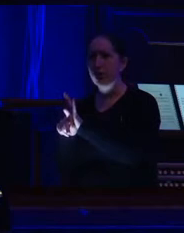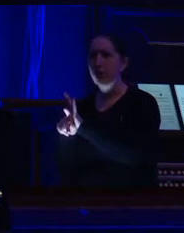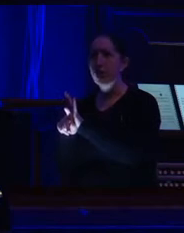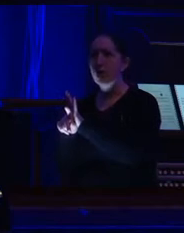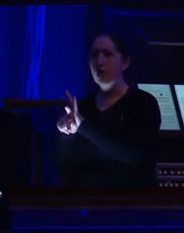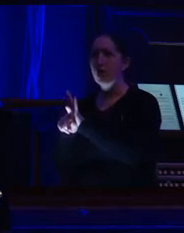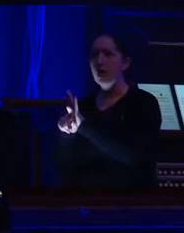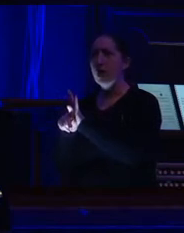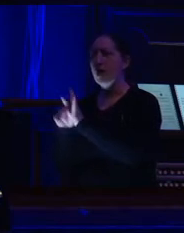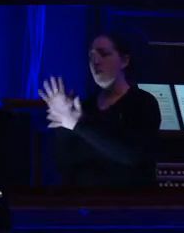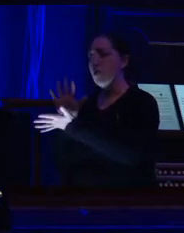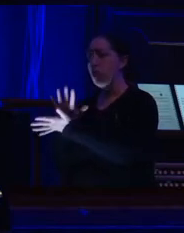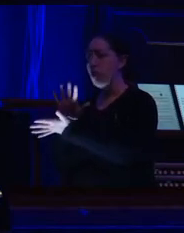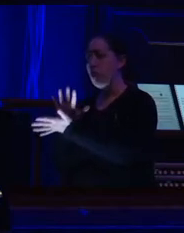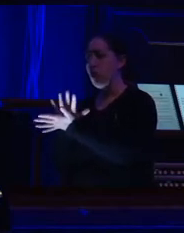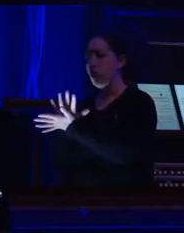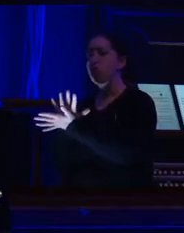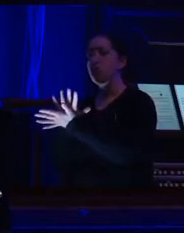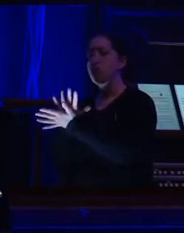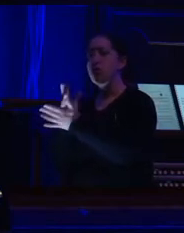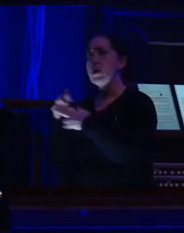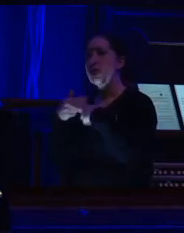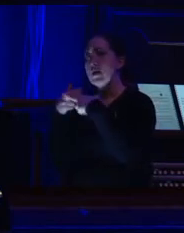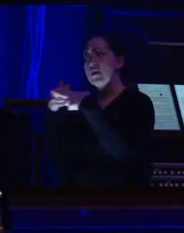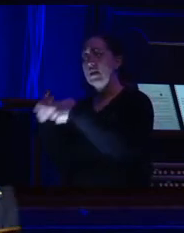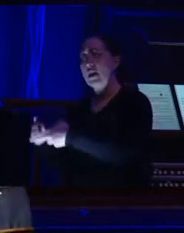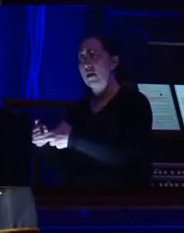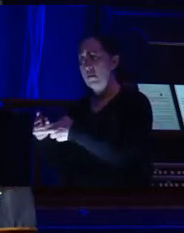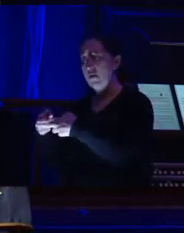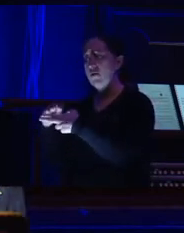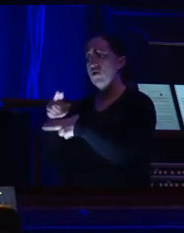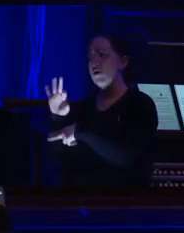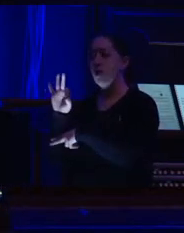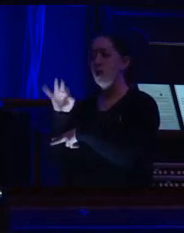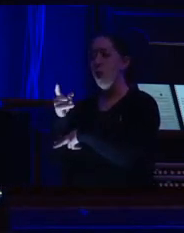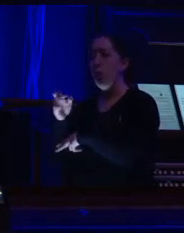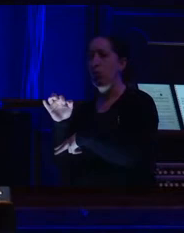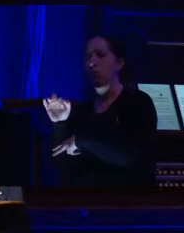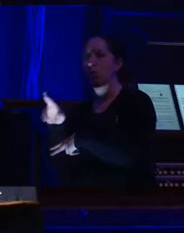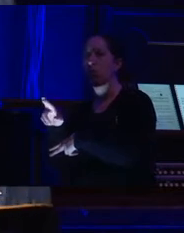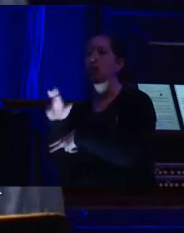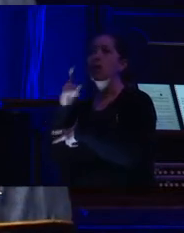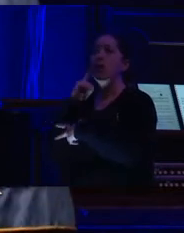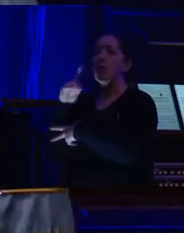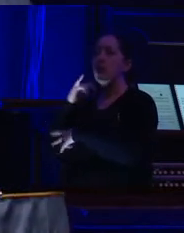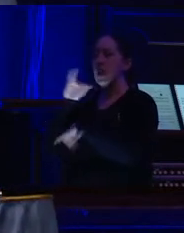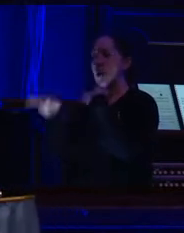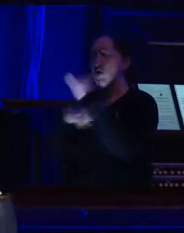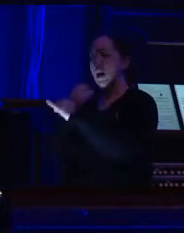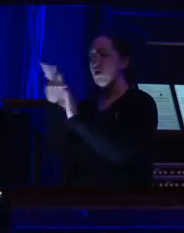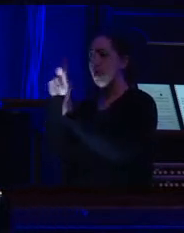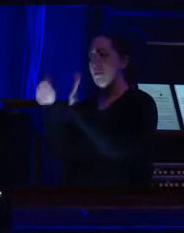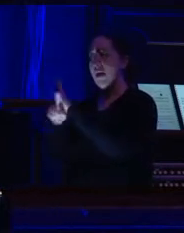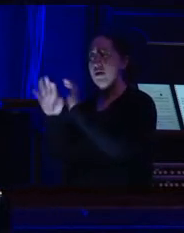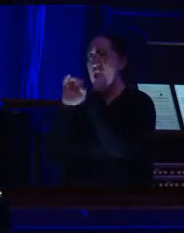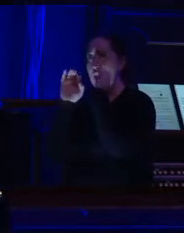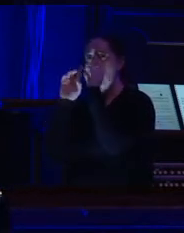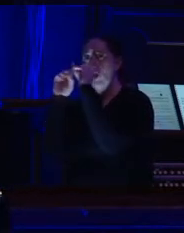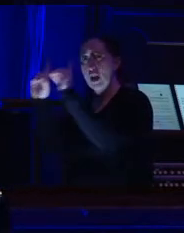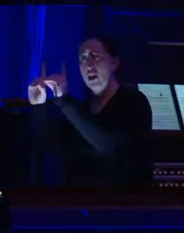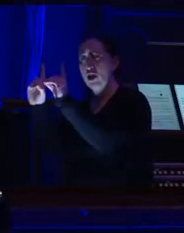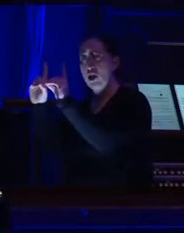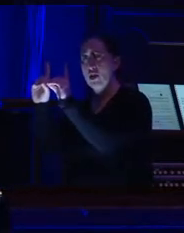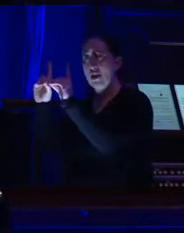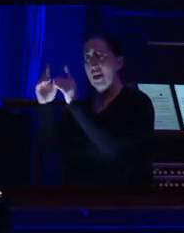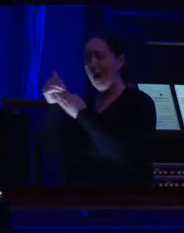named after Gerald Ford, remains a leader in domestic and international policy education and a leading